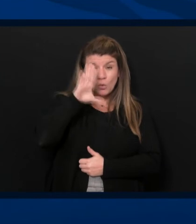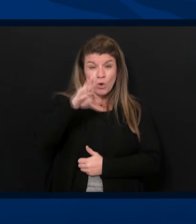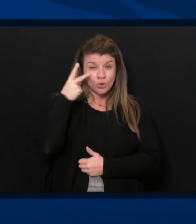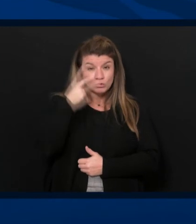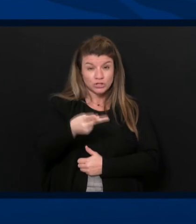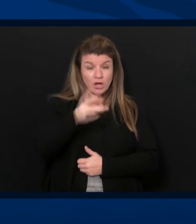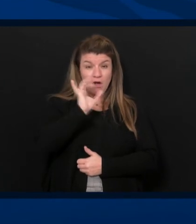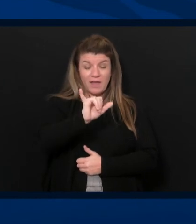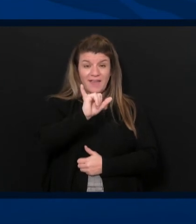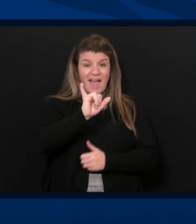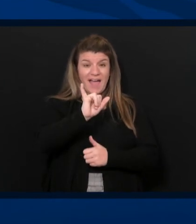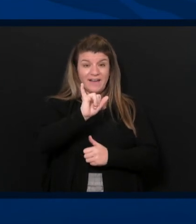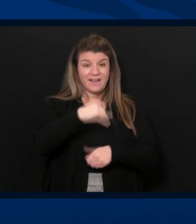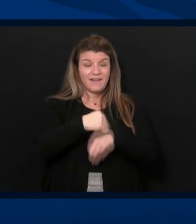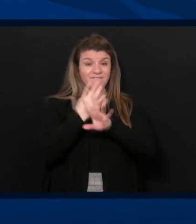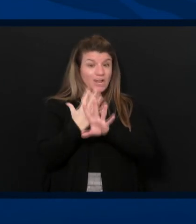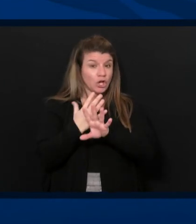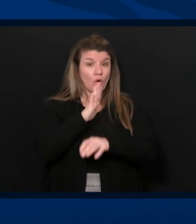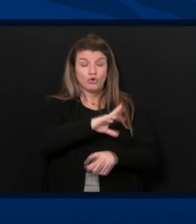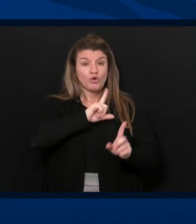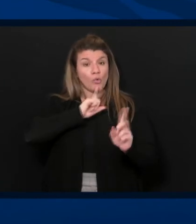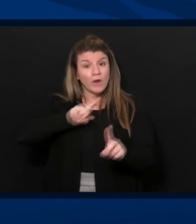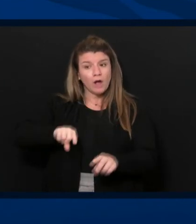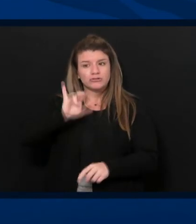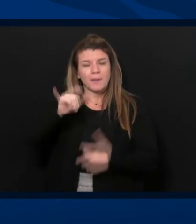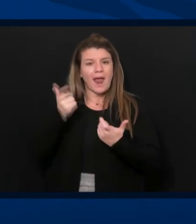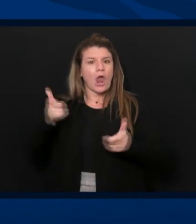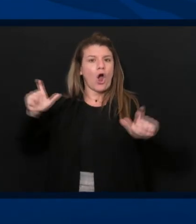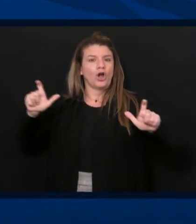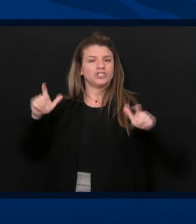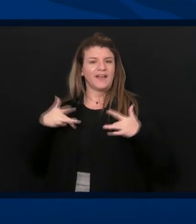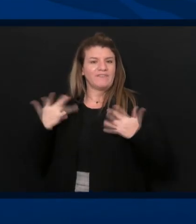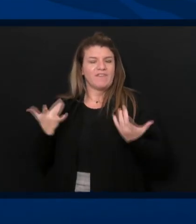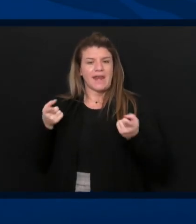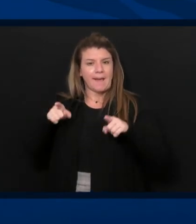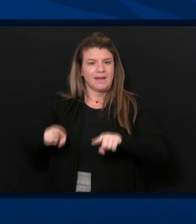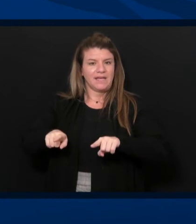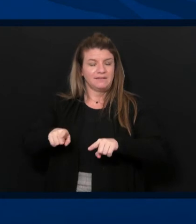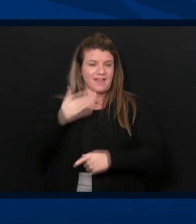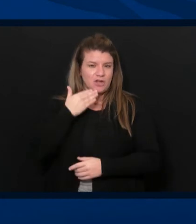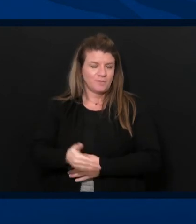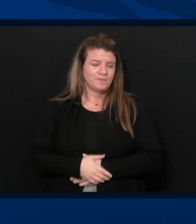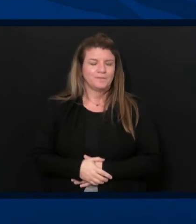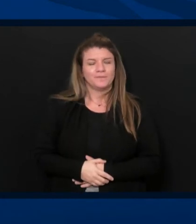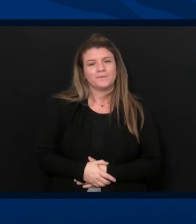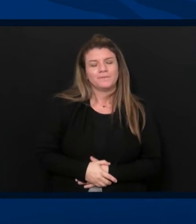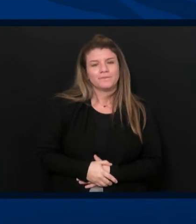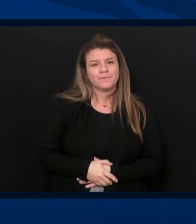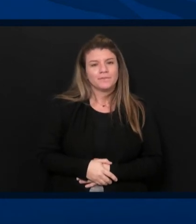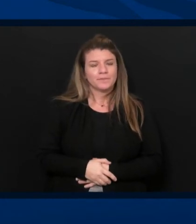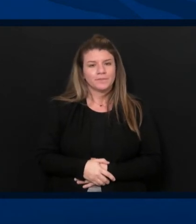your reaction to such a large-scale event taking place? Thank you.